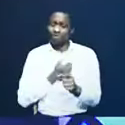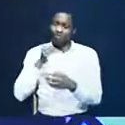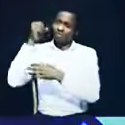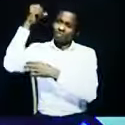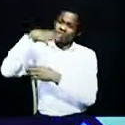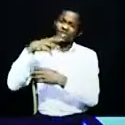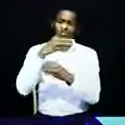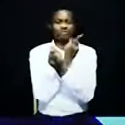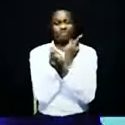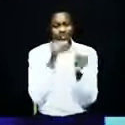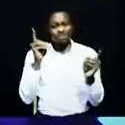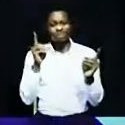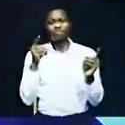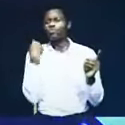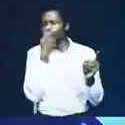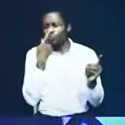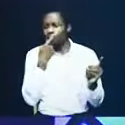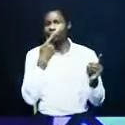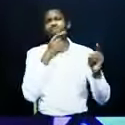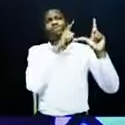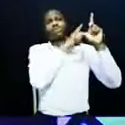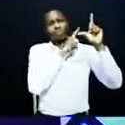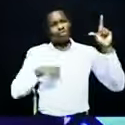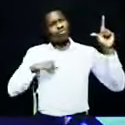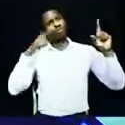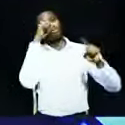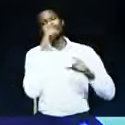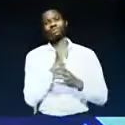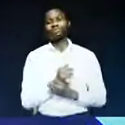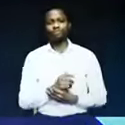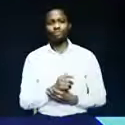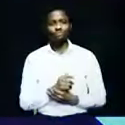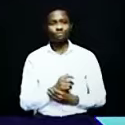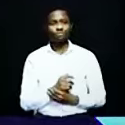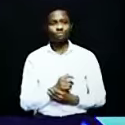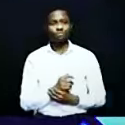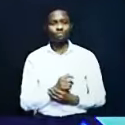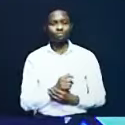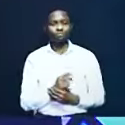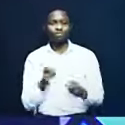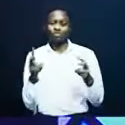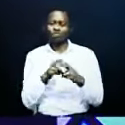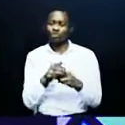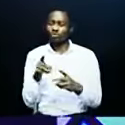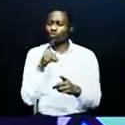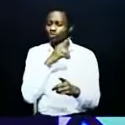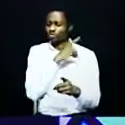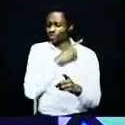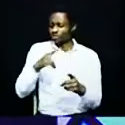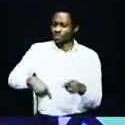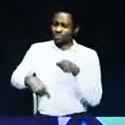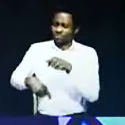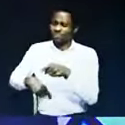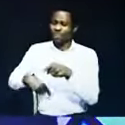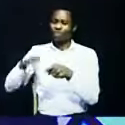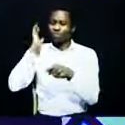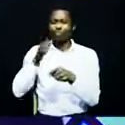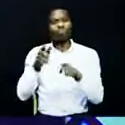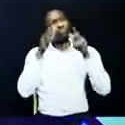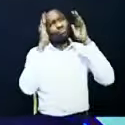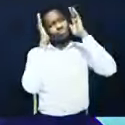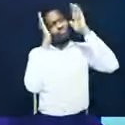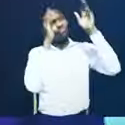deliverance, is the Lord. That is why he says that he will make sure that you gaze at his face. And it's in all